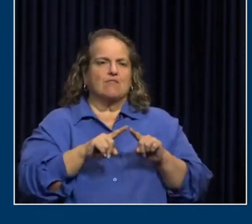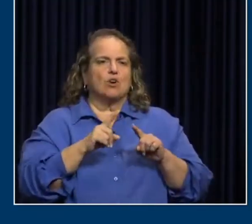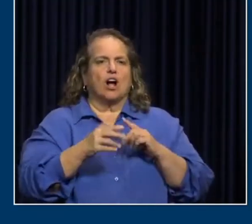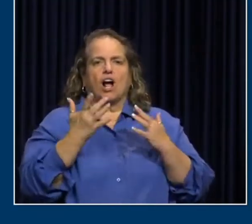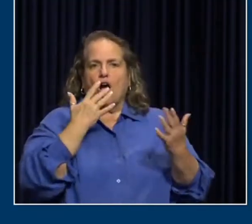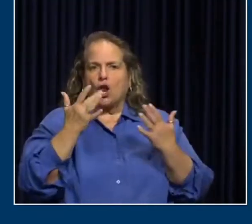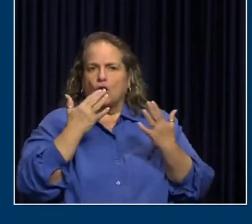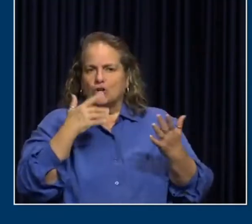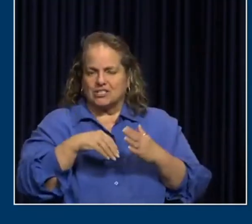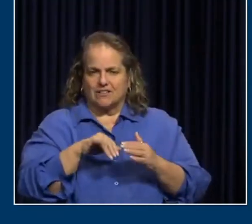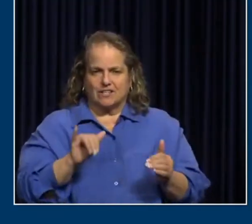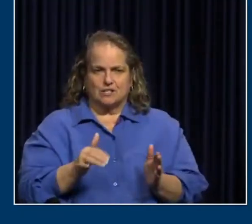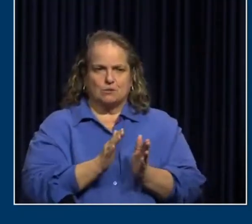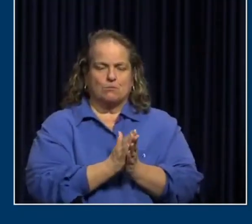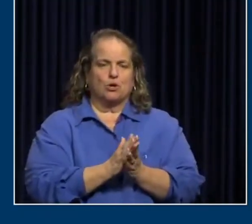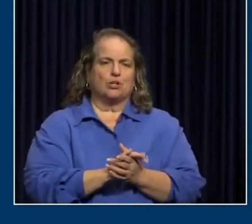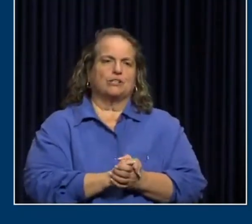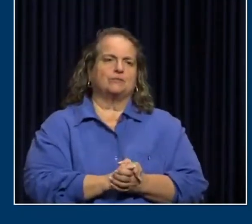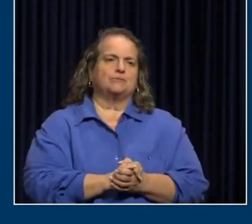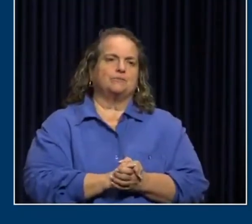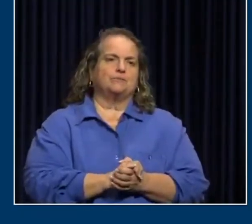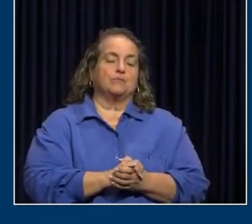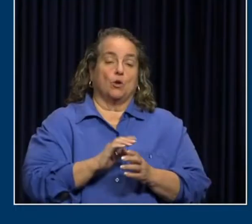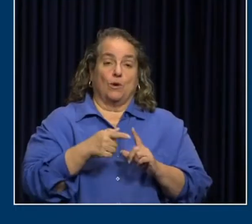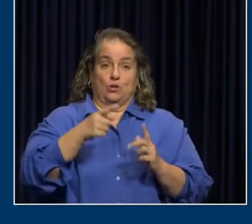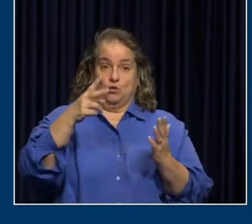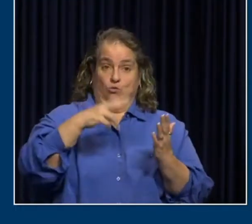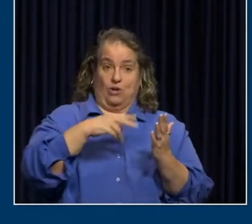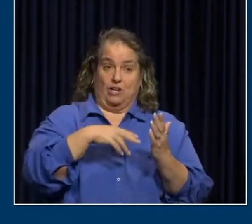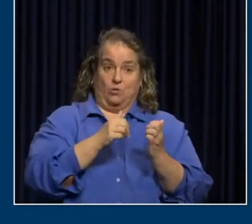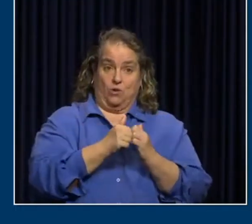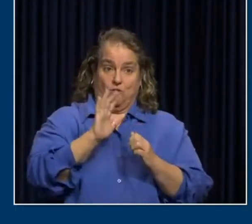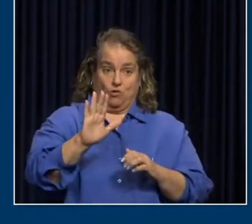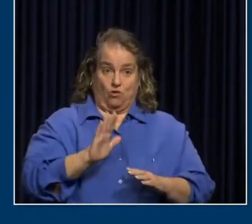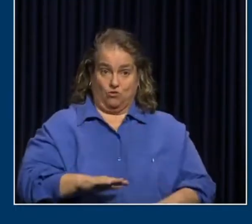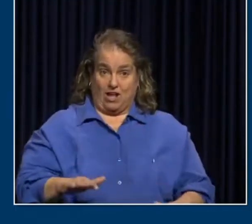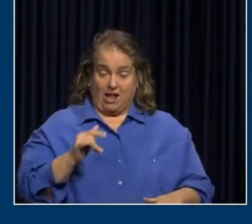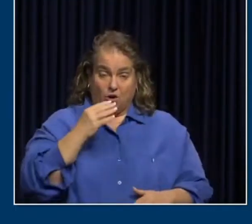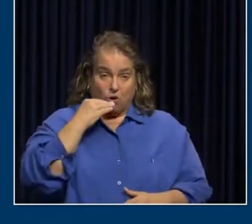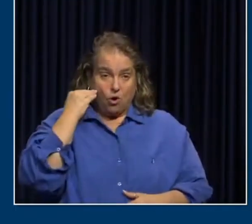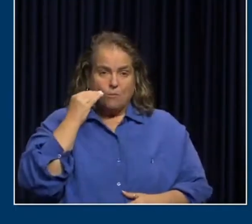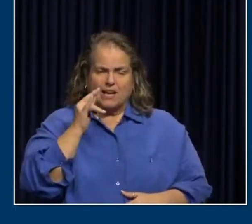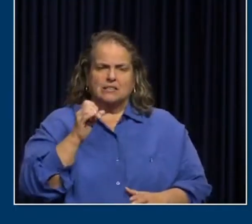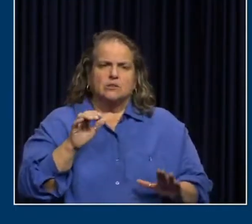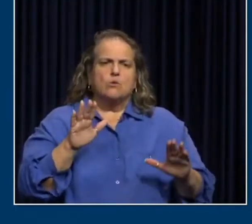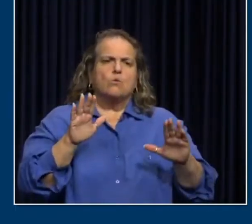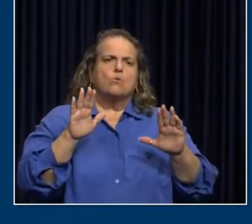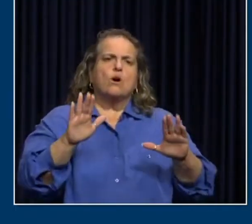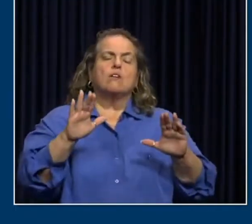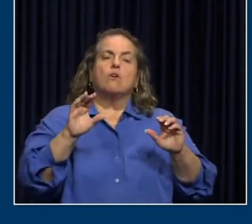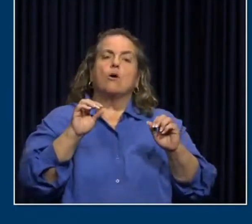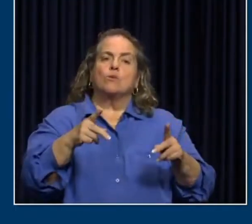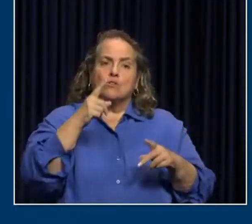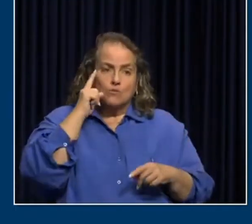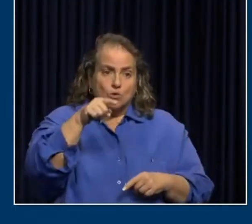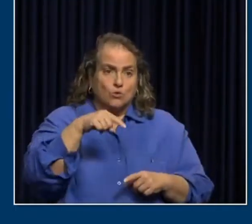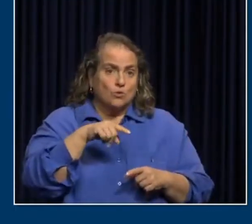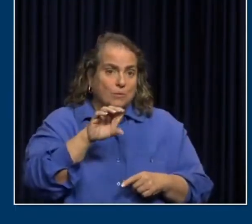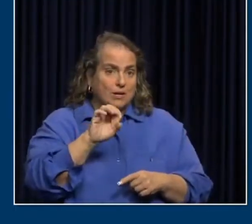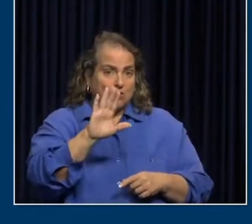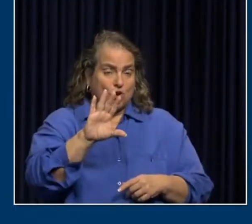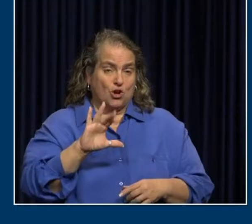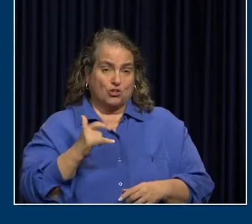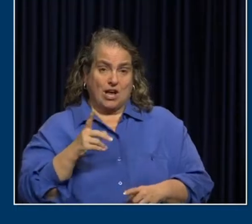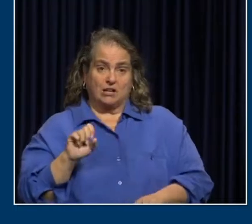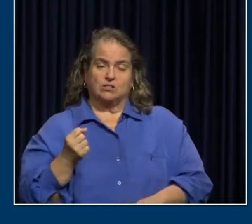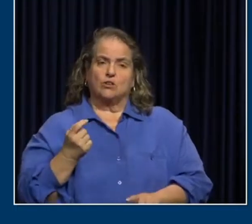book. When you read with your child at home, it's a really, really great opportunity for you to be your child's first teacher and